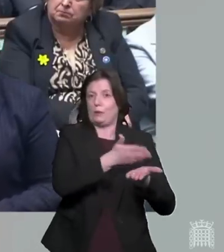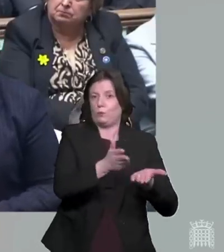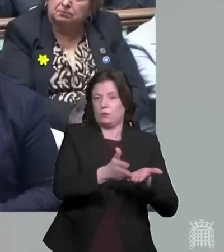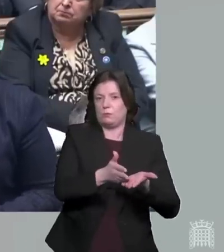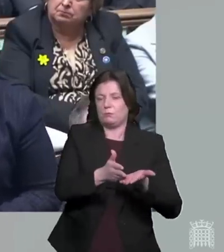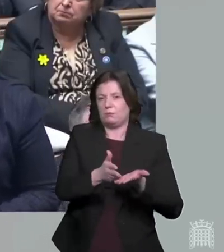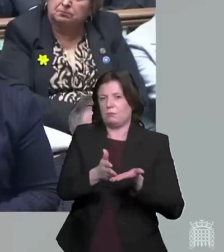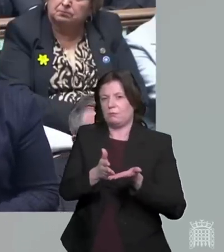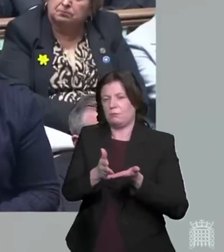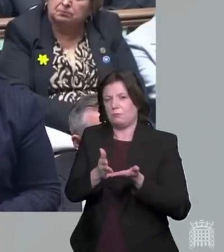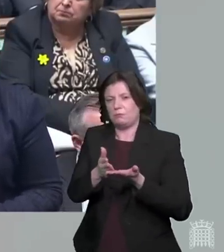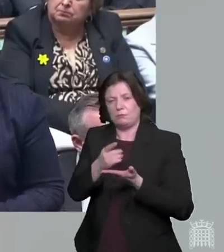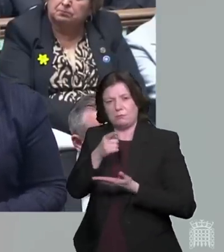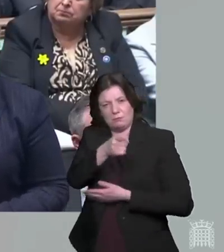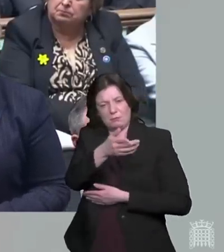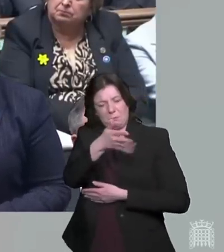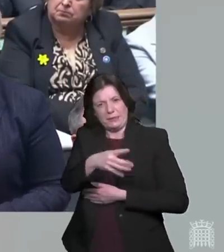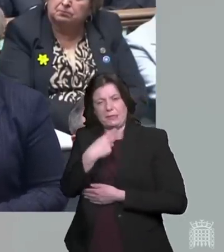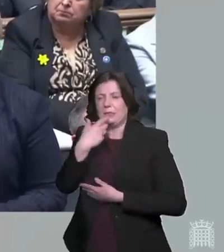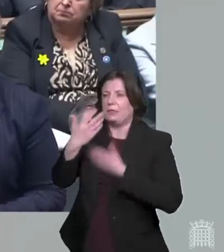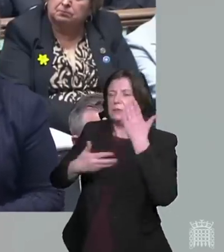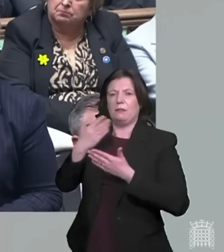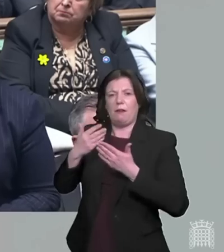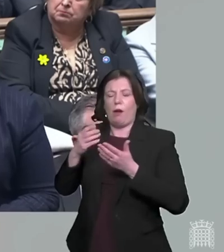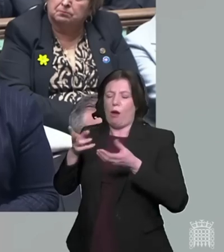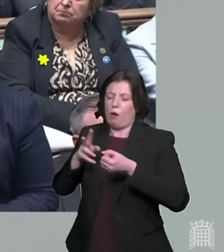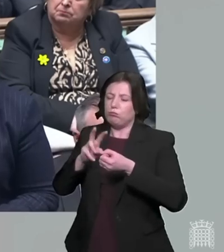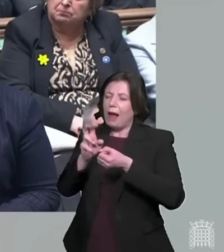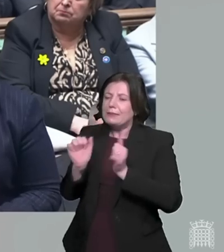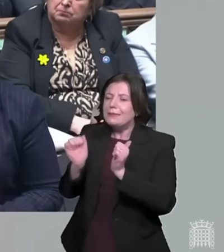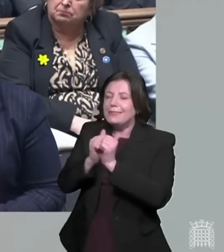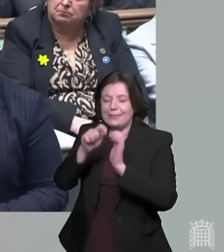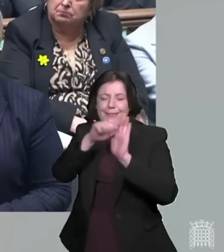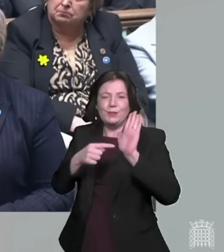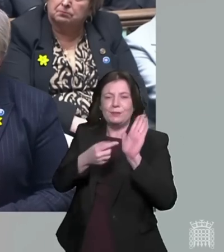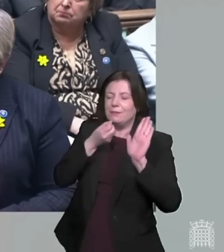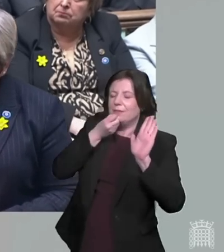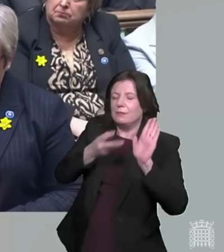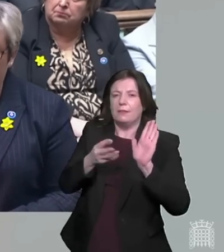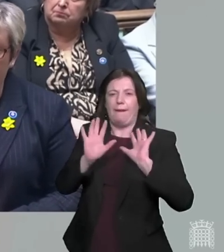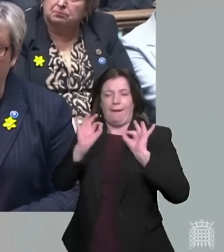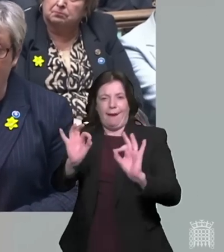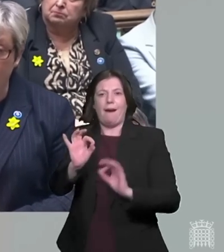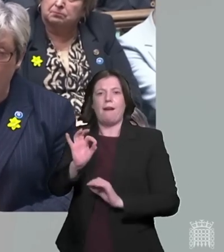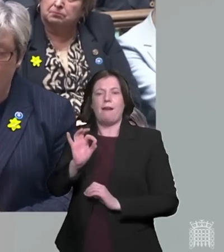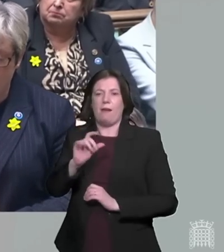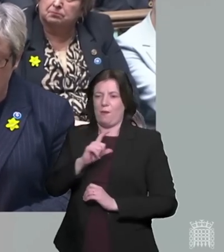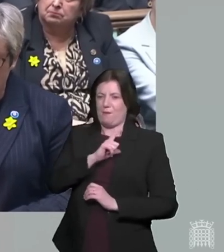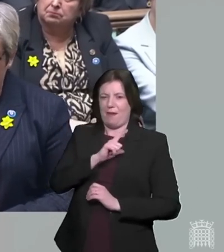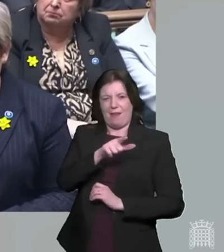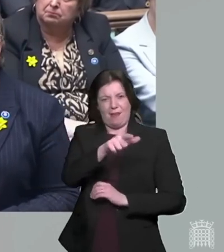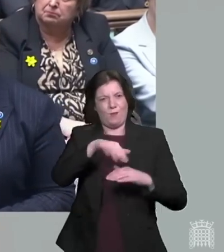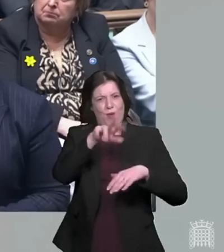his new Brexit deal puts Northern Ireland in an unbelievably special position because it will have access to both the